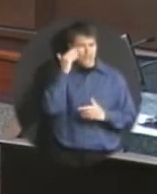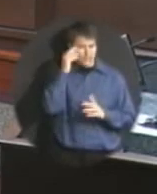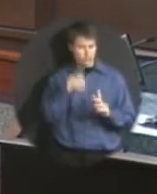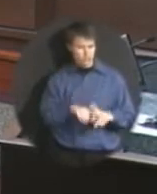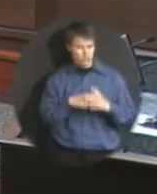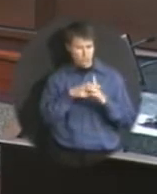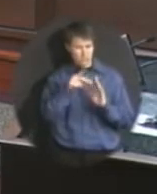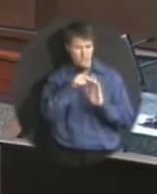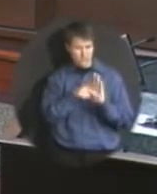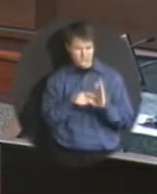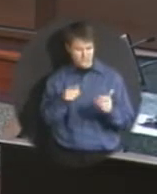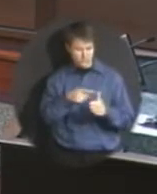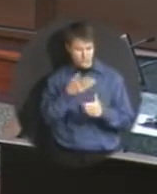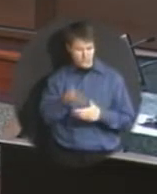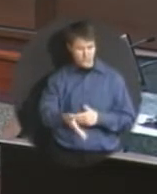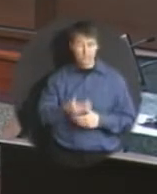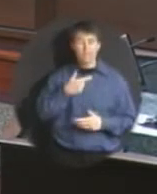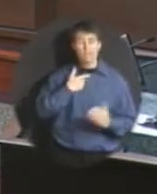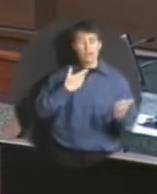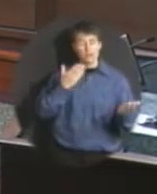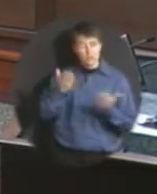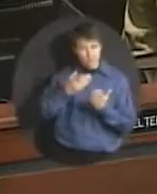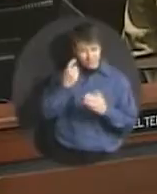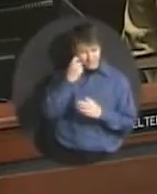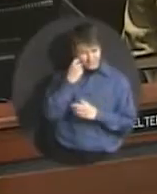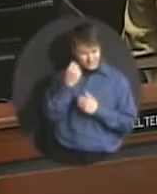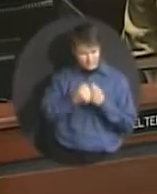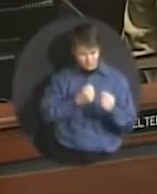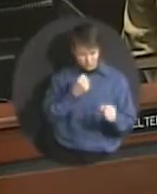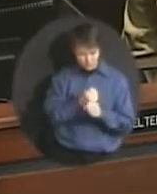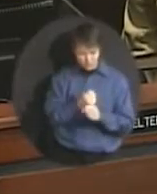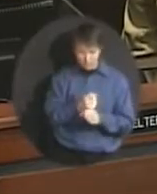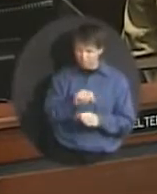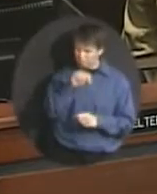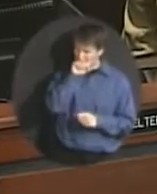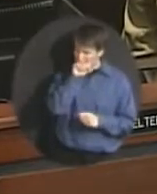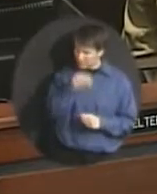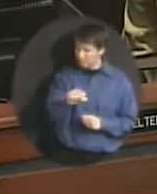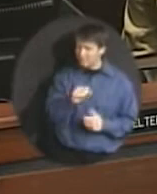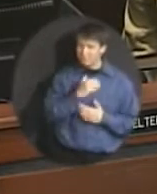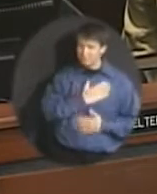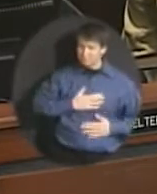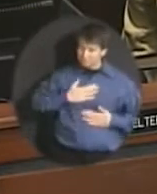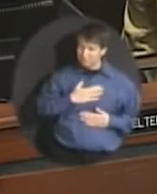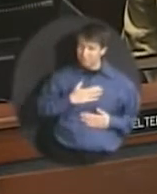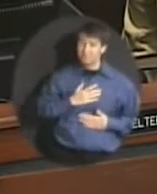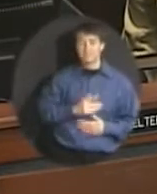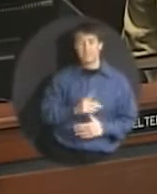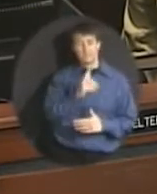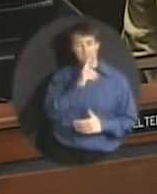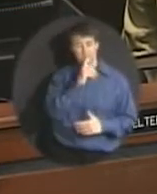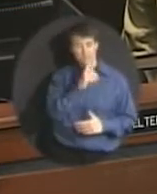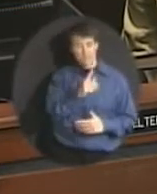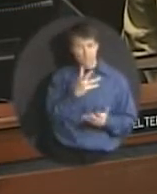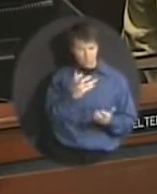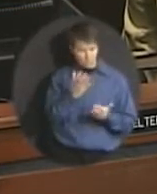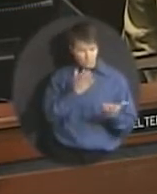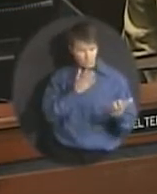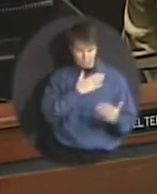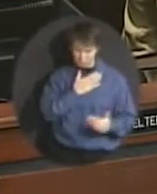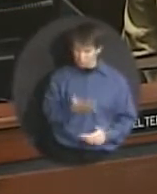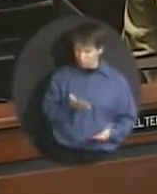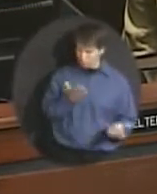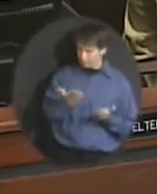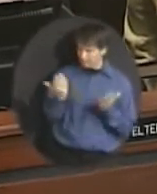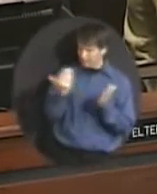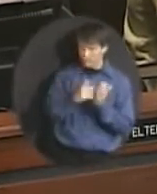Council is the first on there, and I served this year and loved it. It's amazingly great. I'm willing to serve again. If